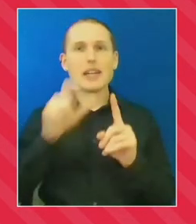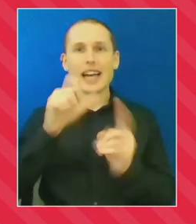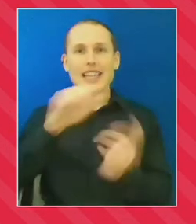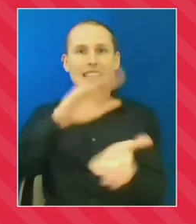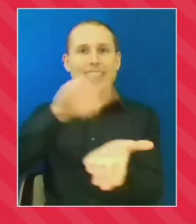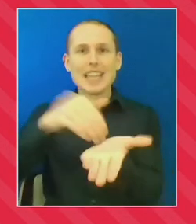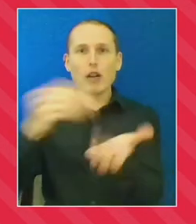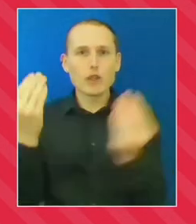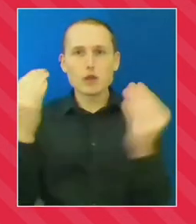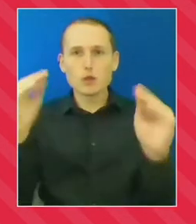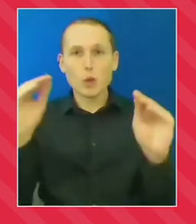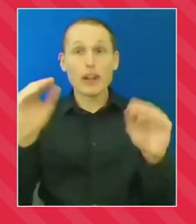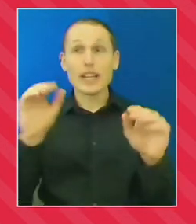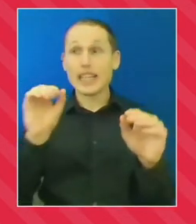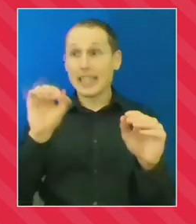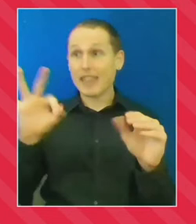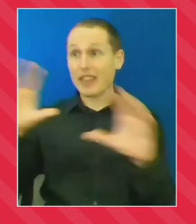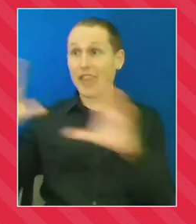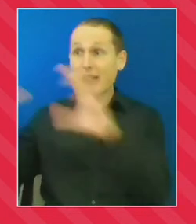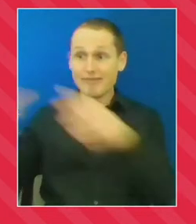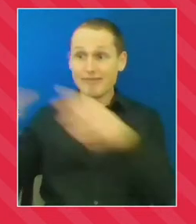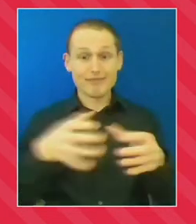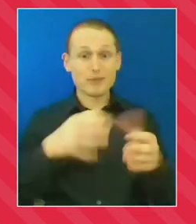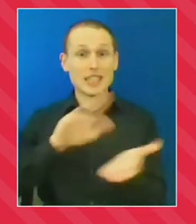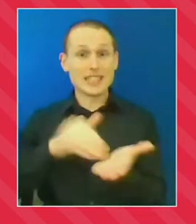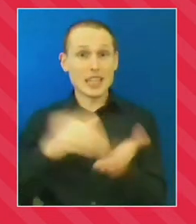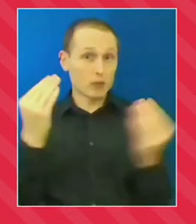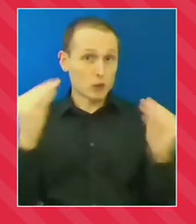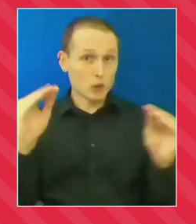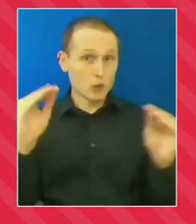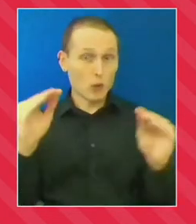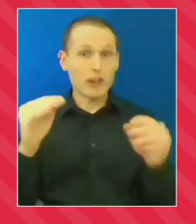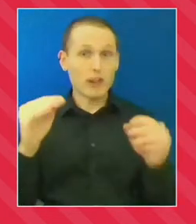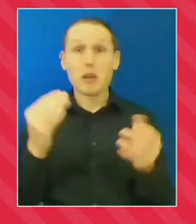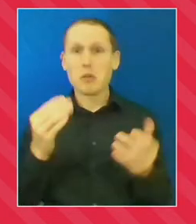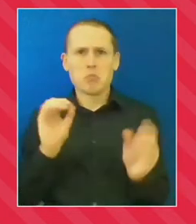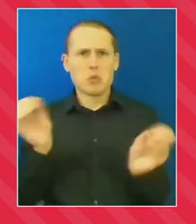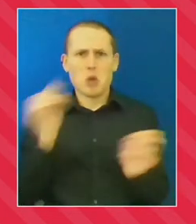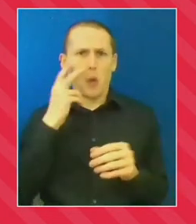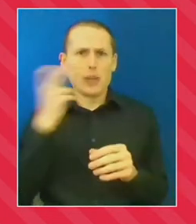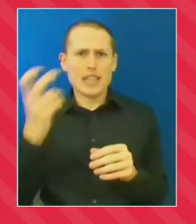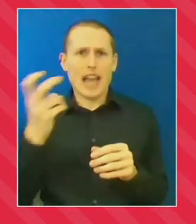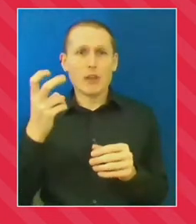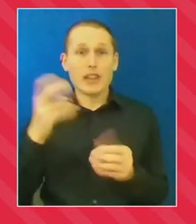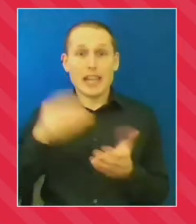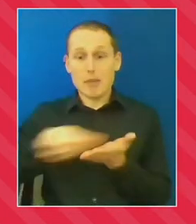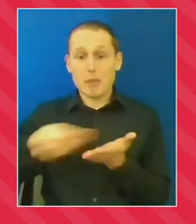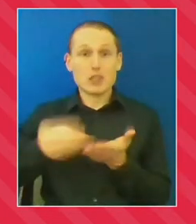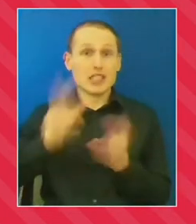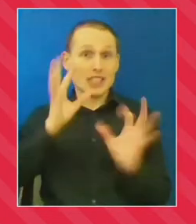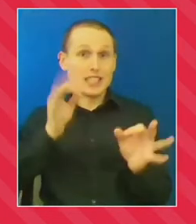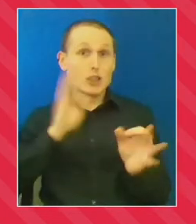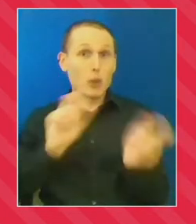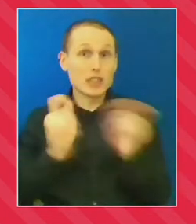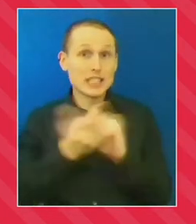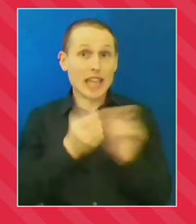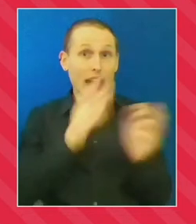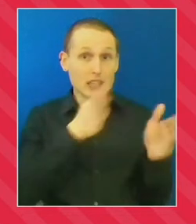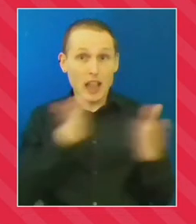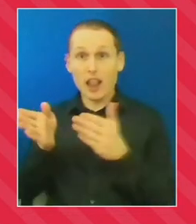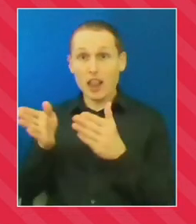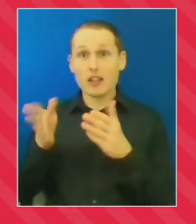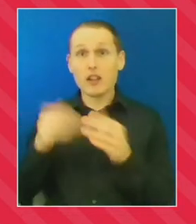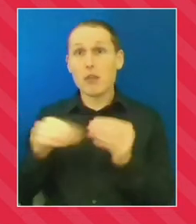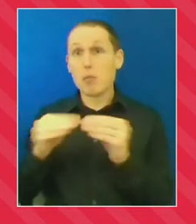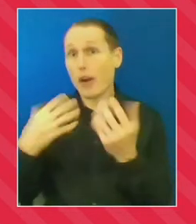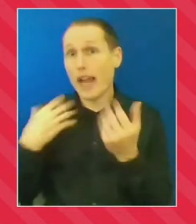there's no doubt that what we've seen in other markets or other areas that the purchase decisions change and they tend to move towards healthier